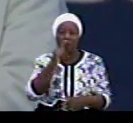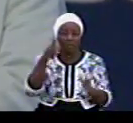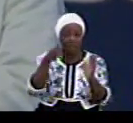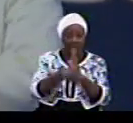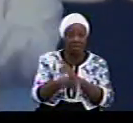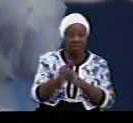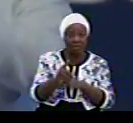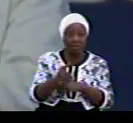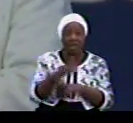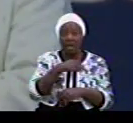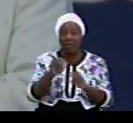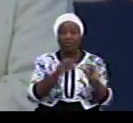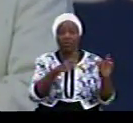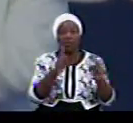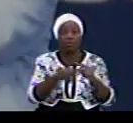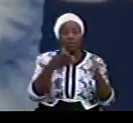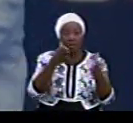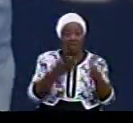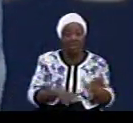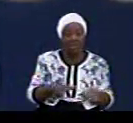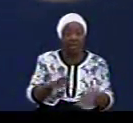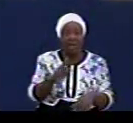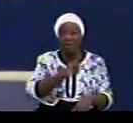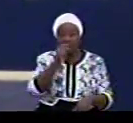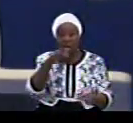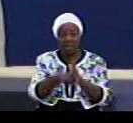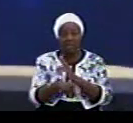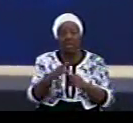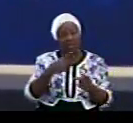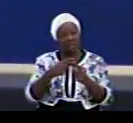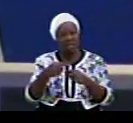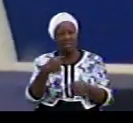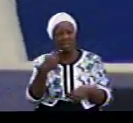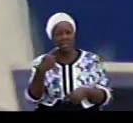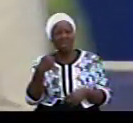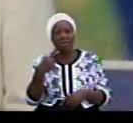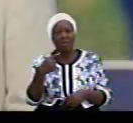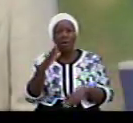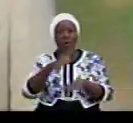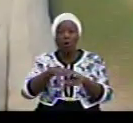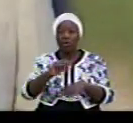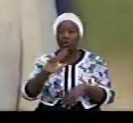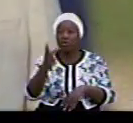to death, I'll be killed. And then he said, on the third